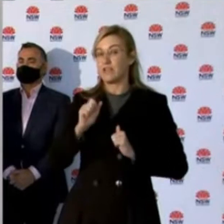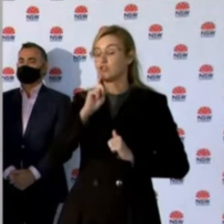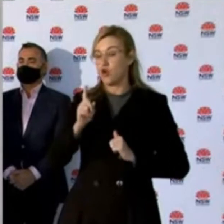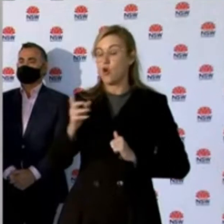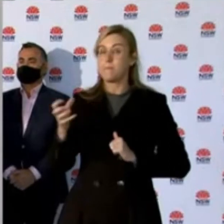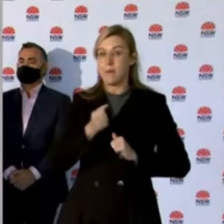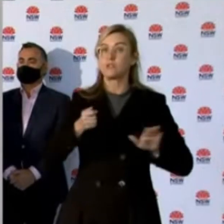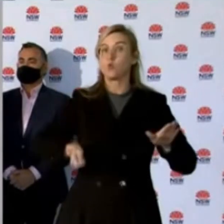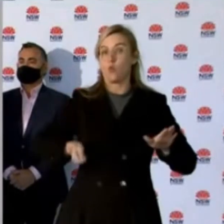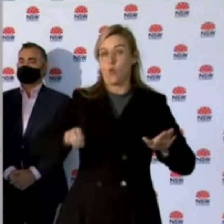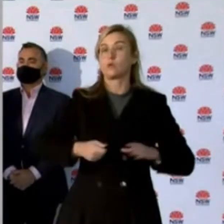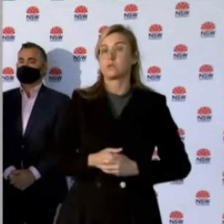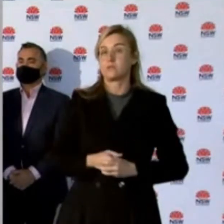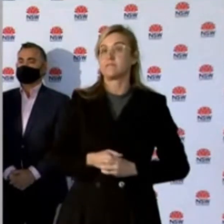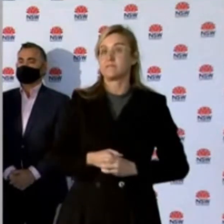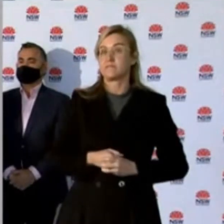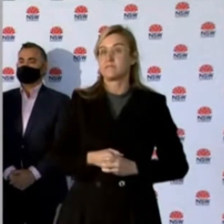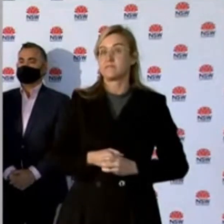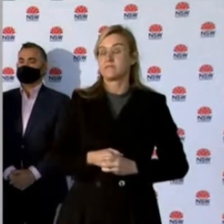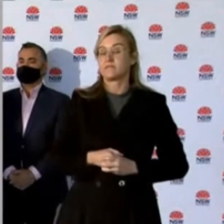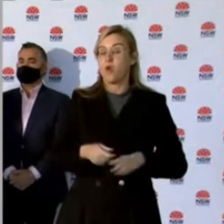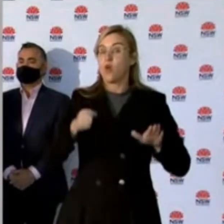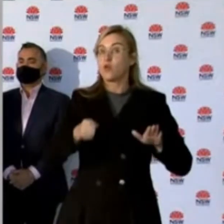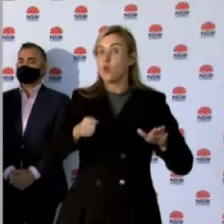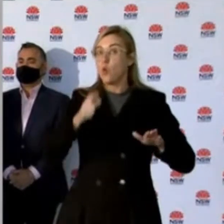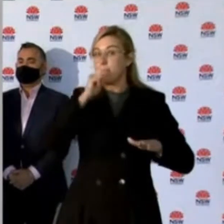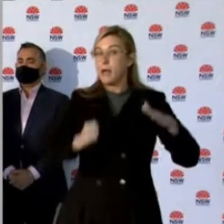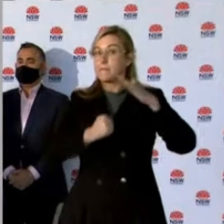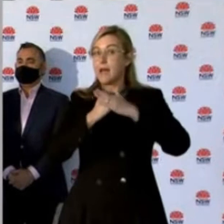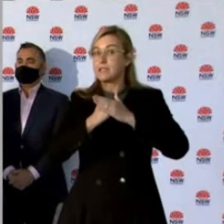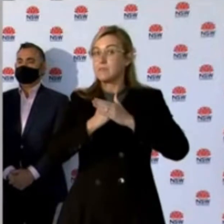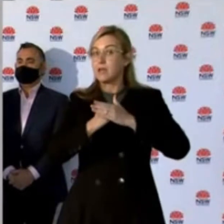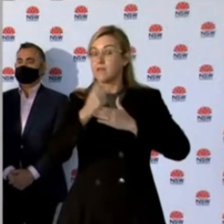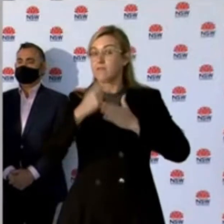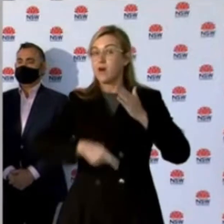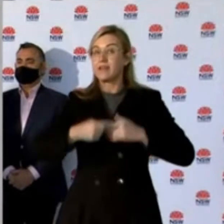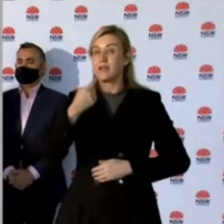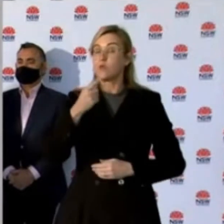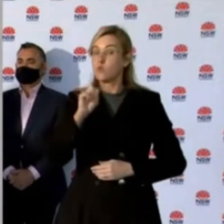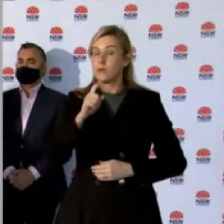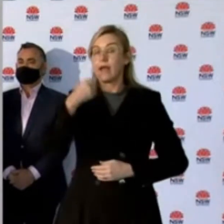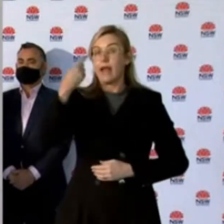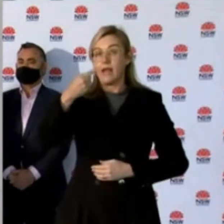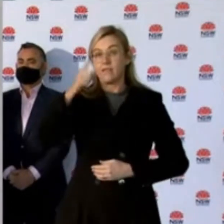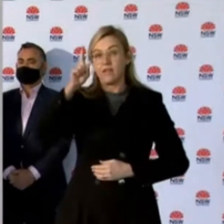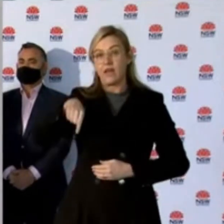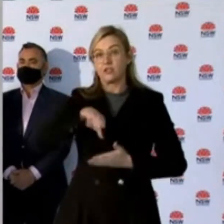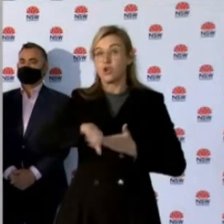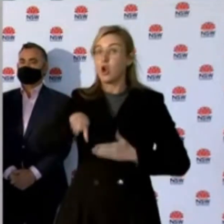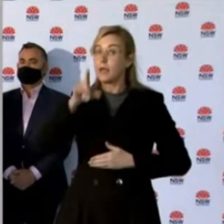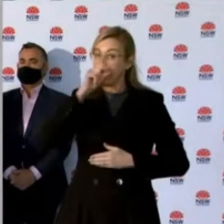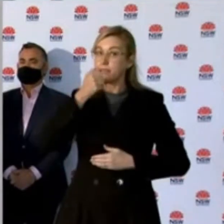want to highlight is the maximum penalty that the court can impose is $11,000 and or 6 months in